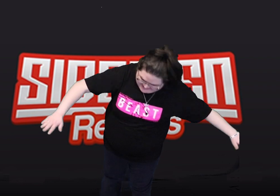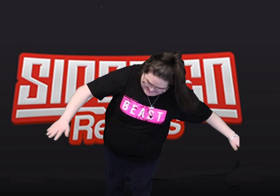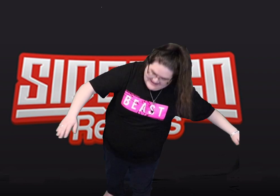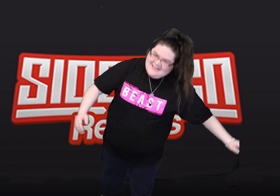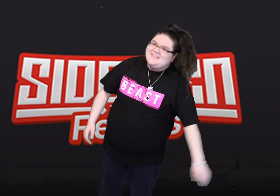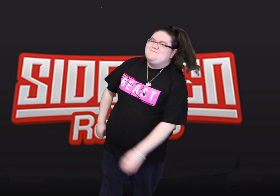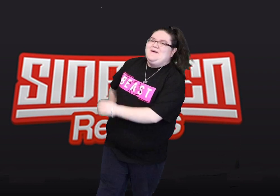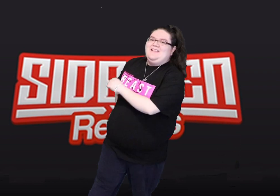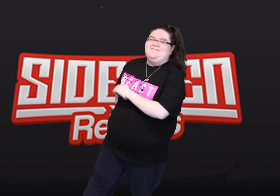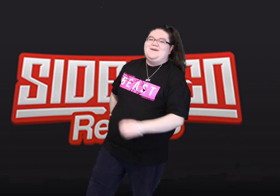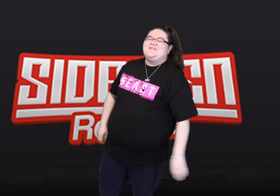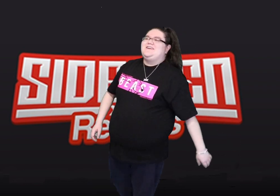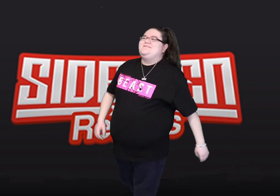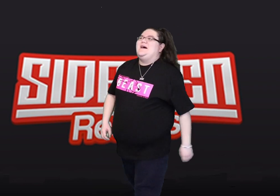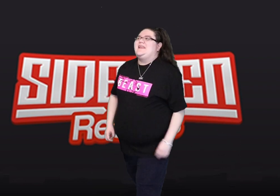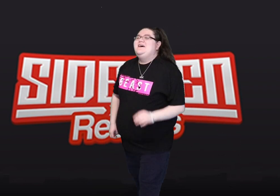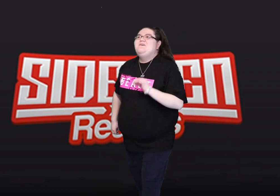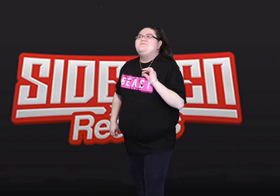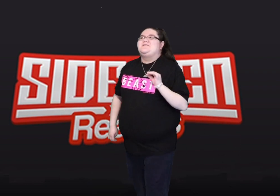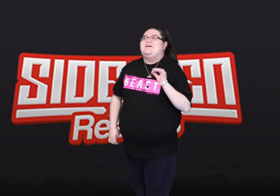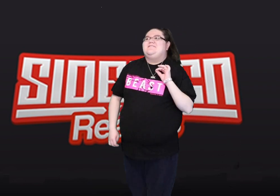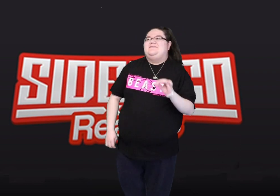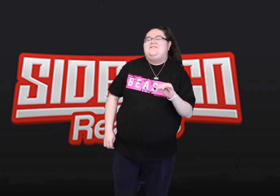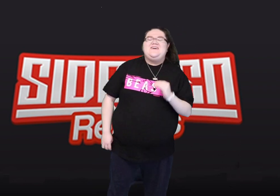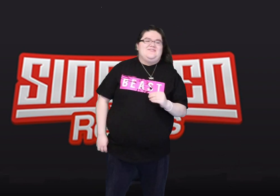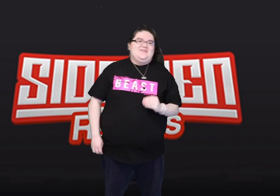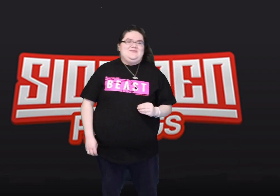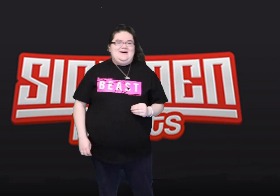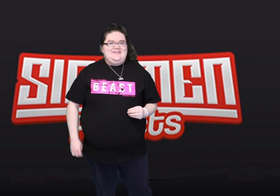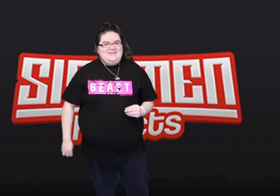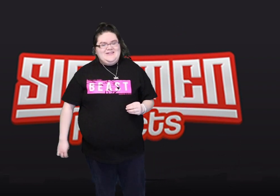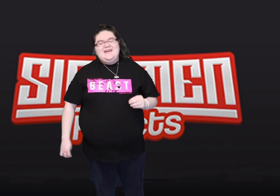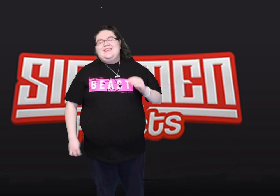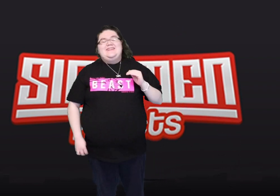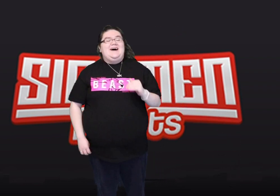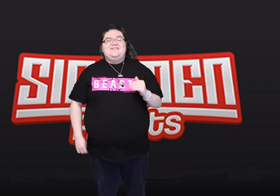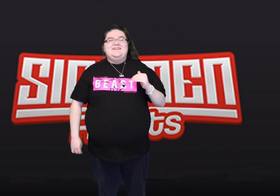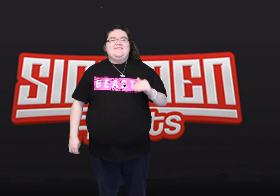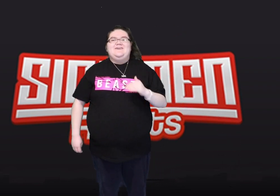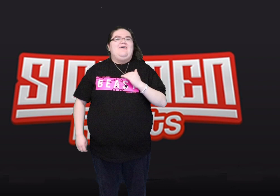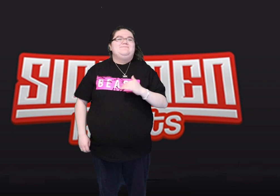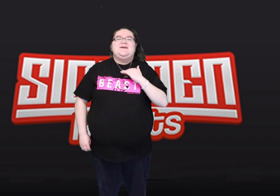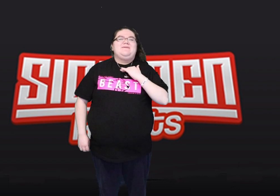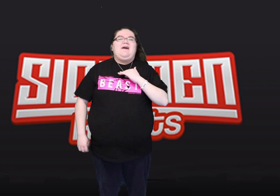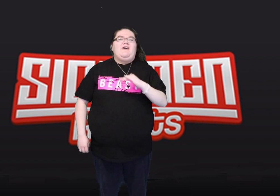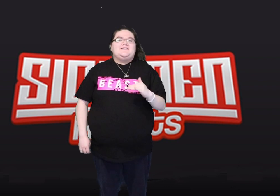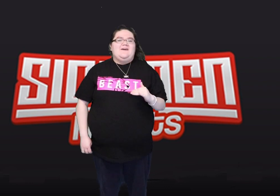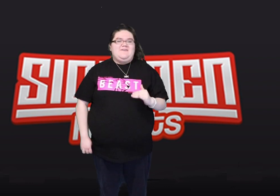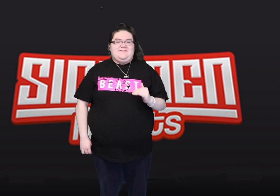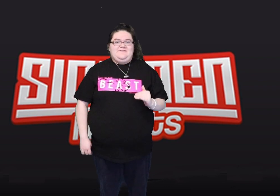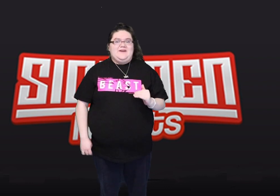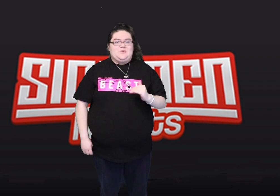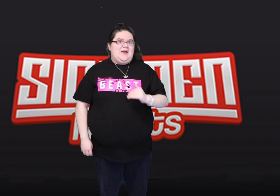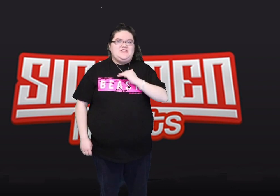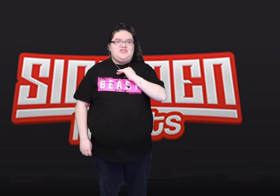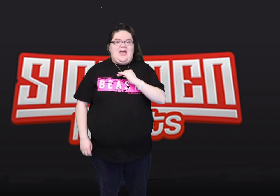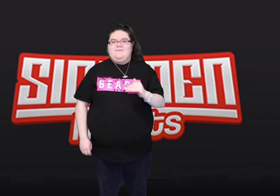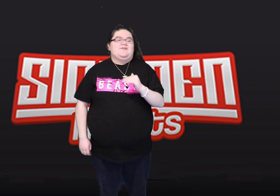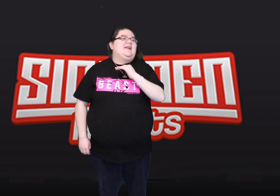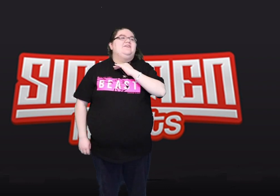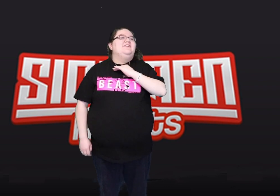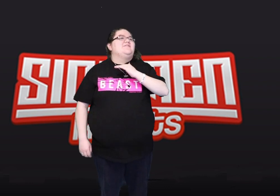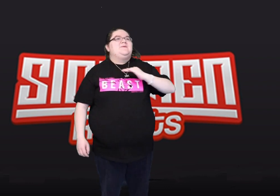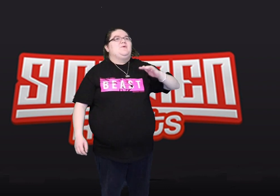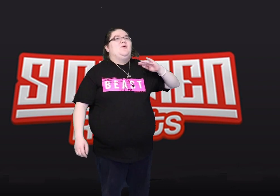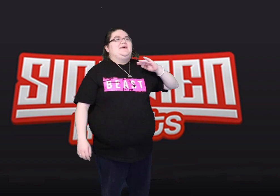and just belly flops on his bed. One of my favorite ones. That one will be my all-time favorite Vic rage